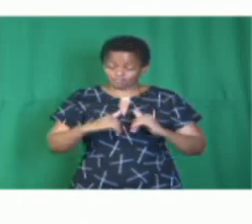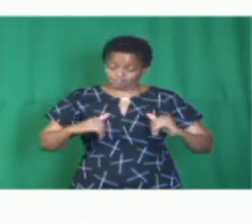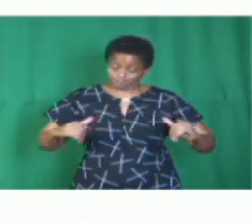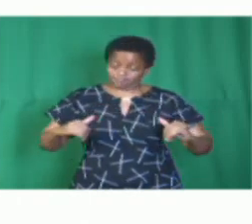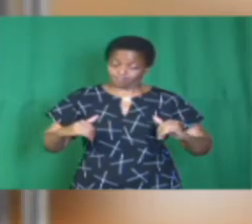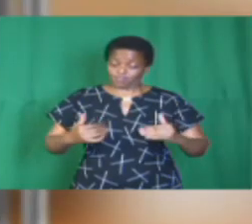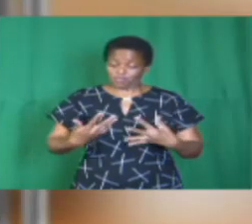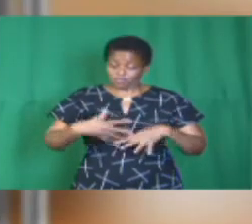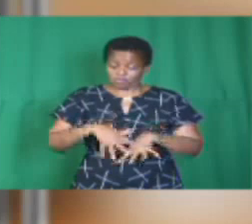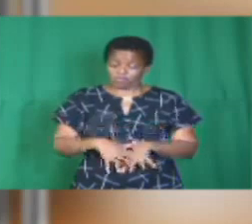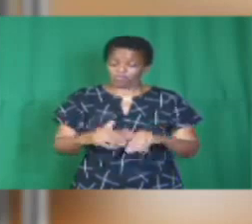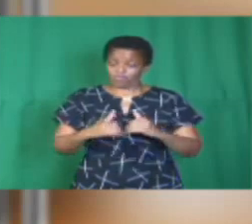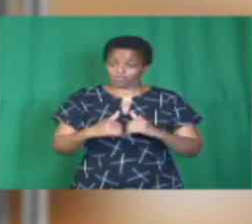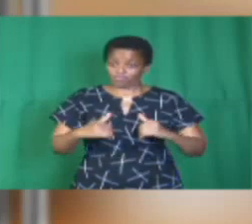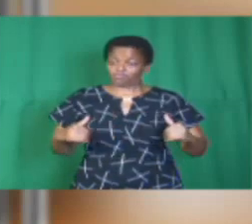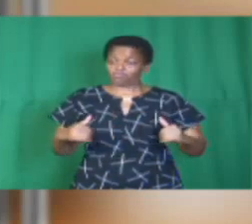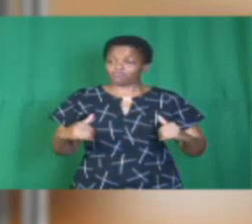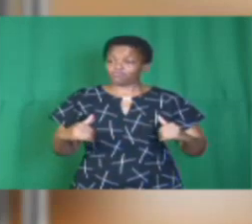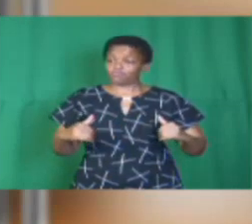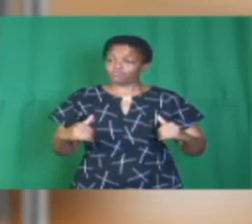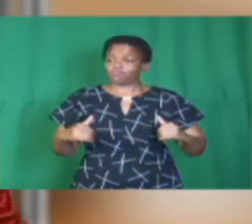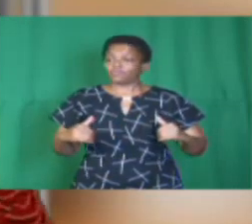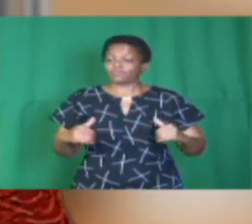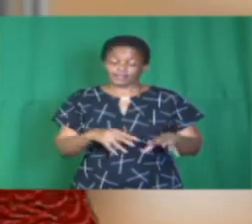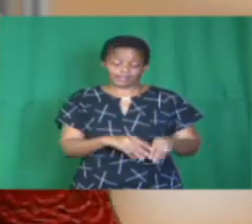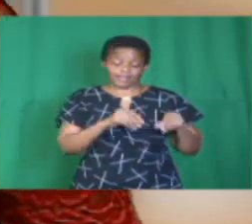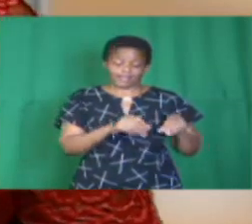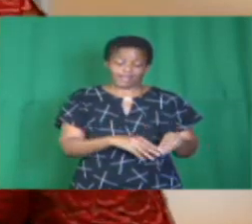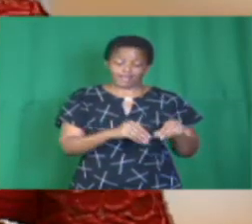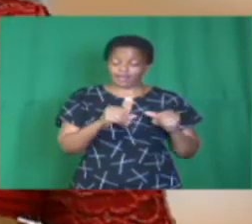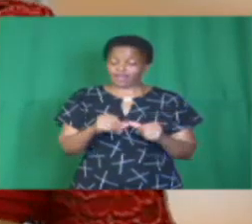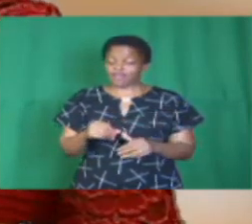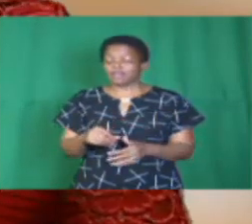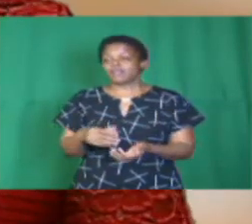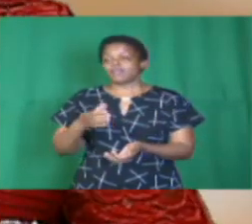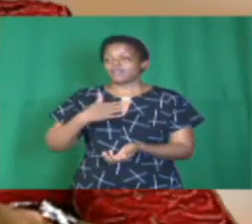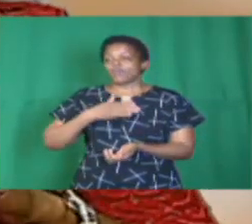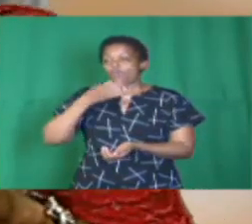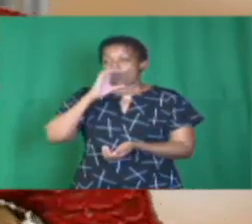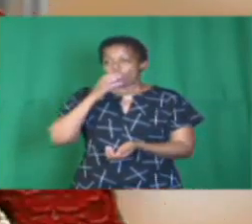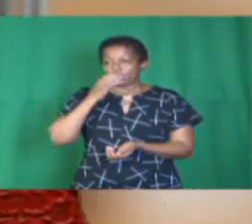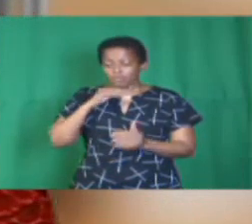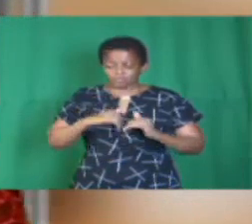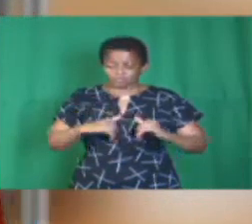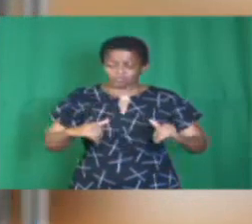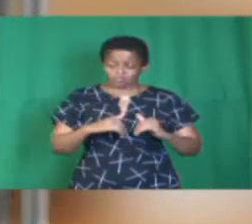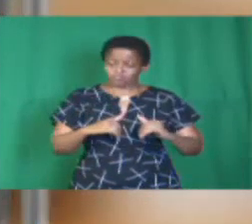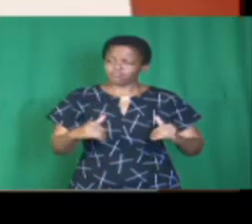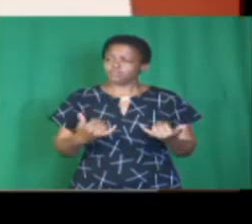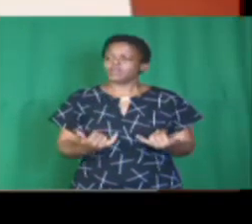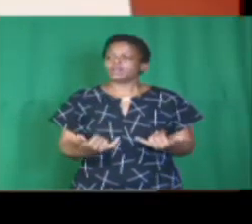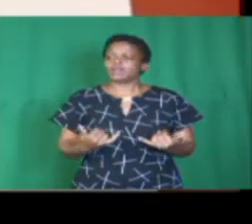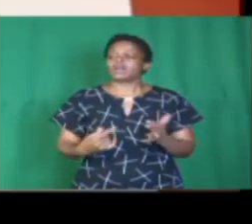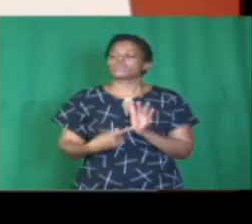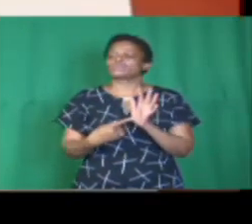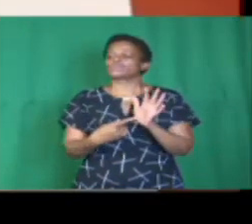these different substances, which is sand and water. So now we are going to show you